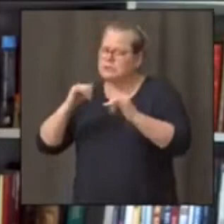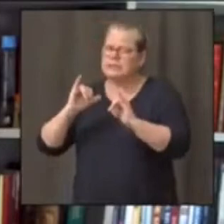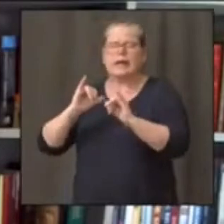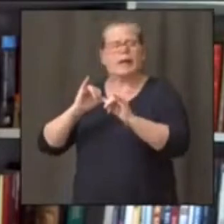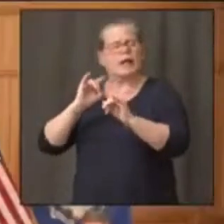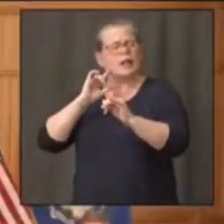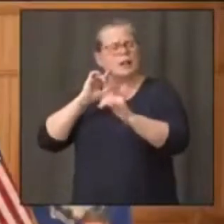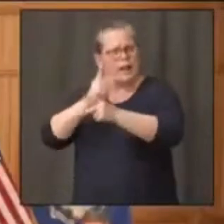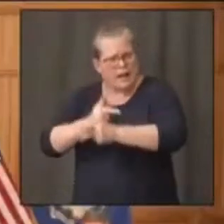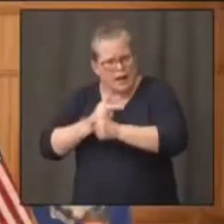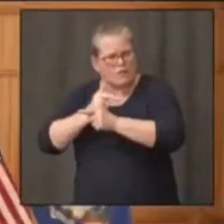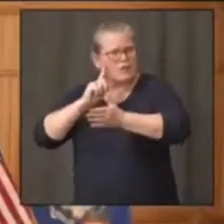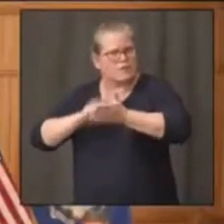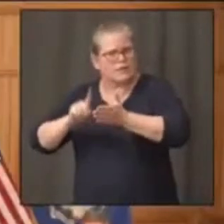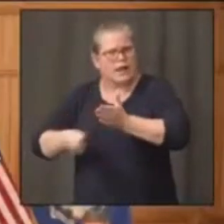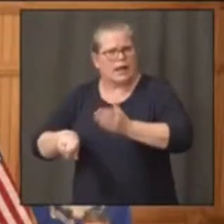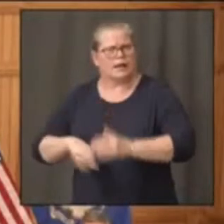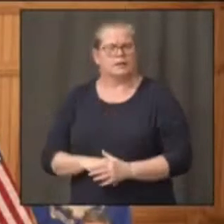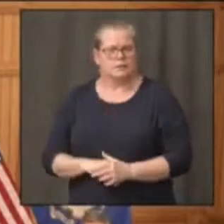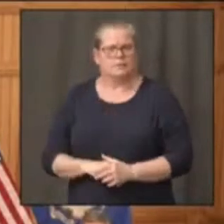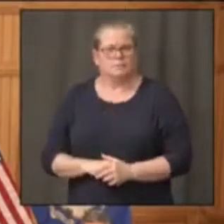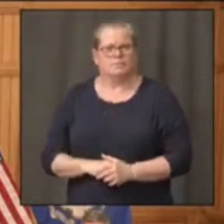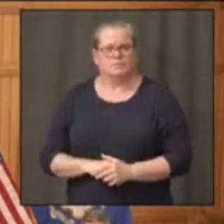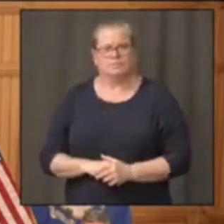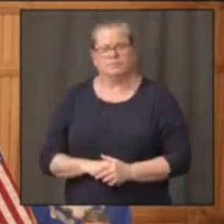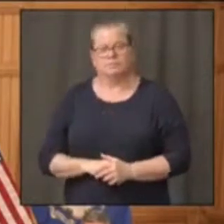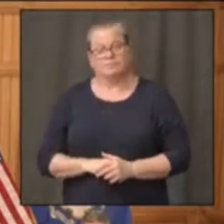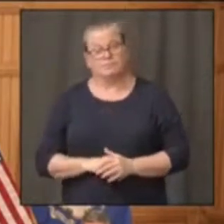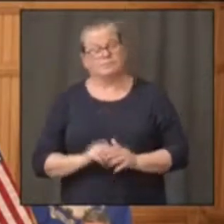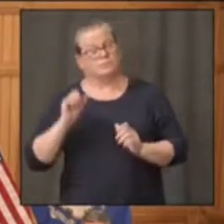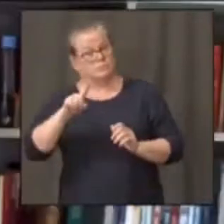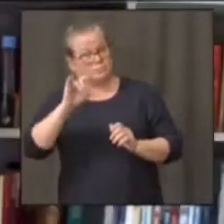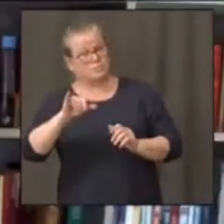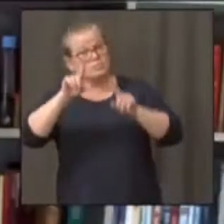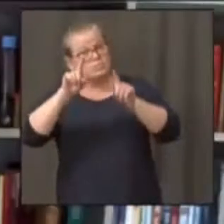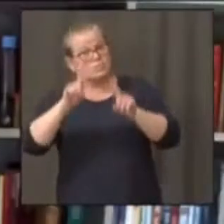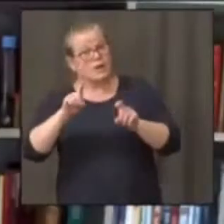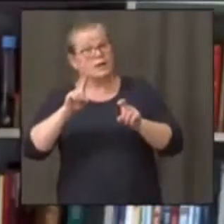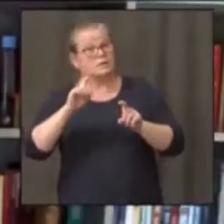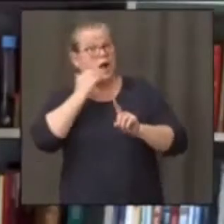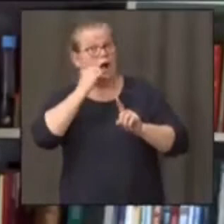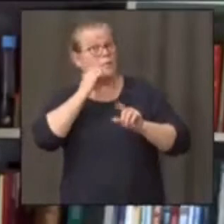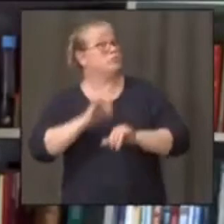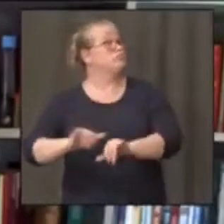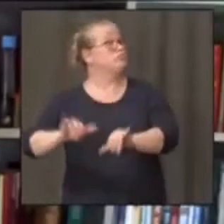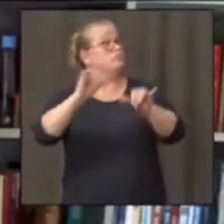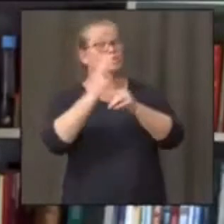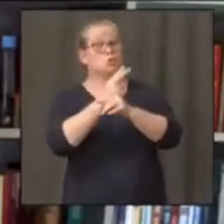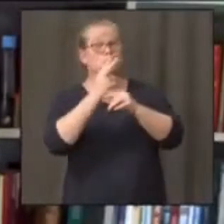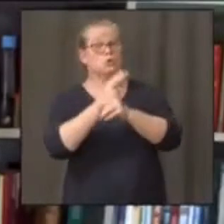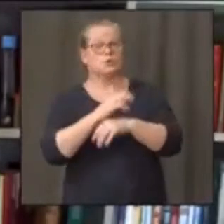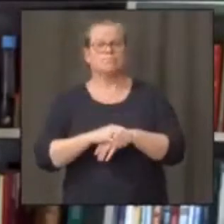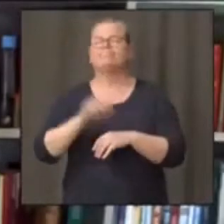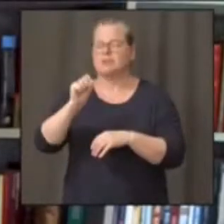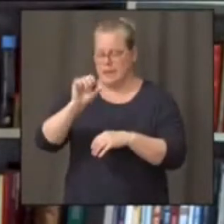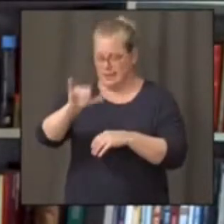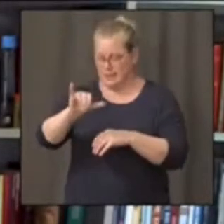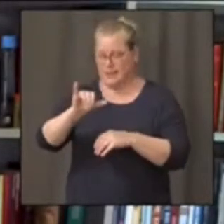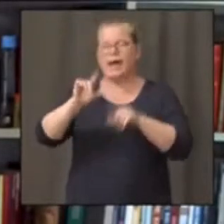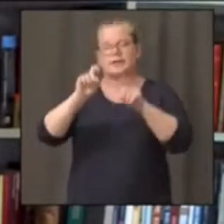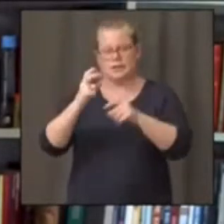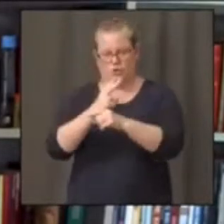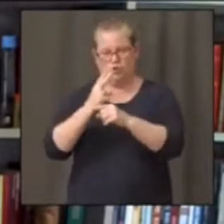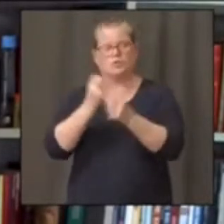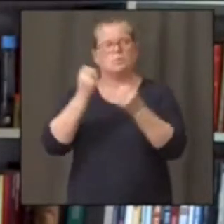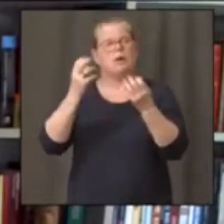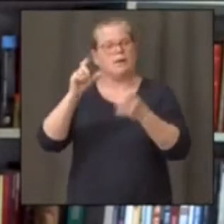this test very common across the country? Yes, it's a test which is being used in many labs throughout the country, in